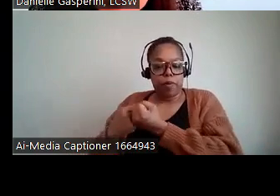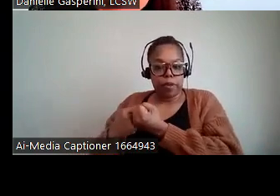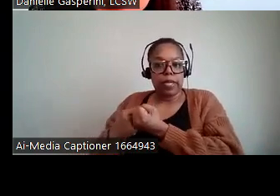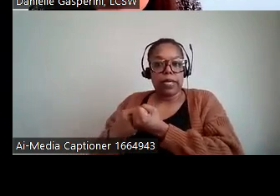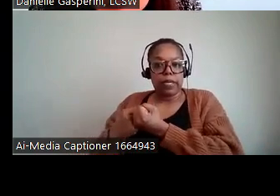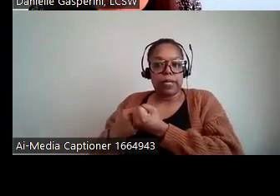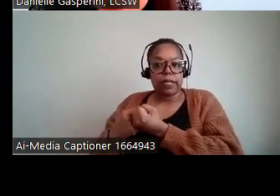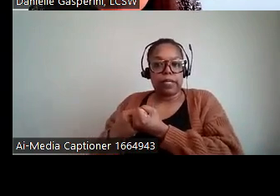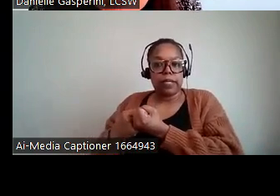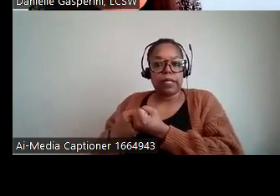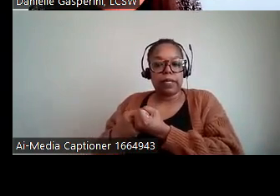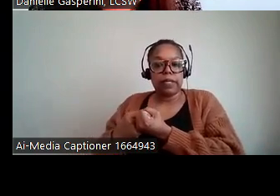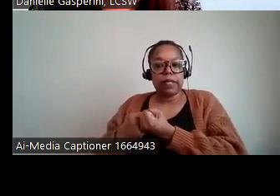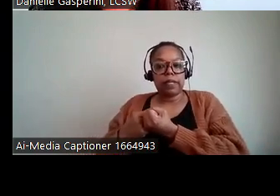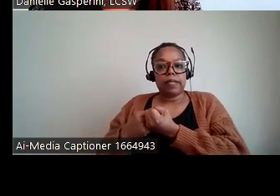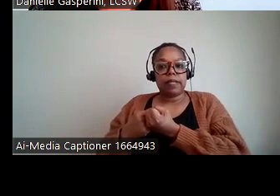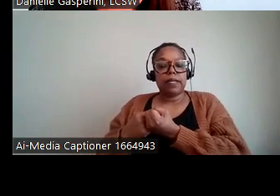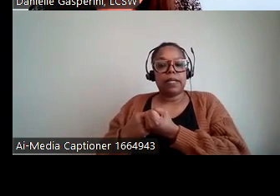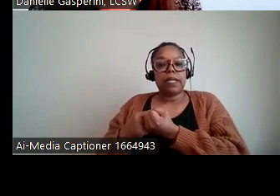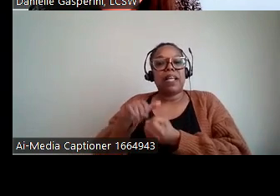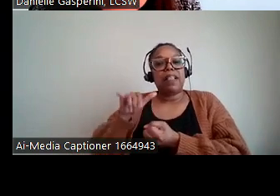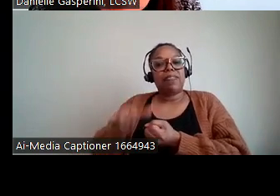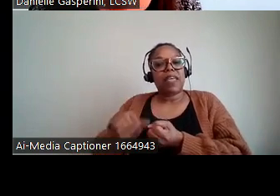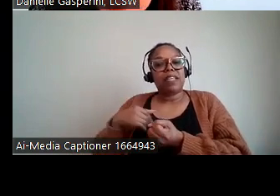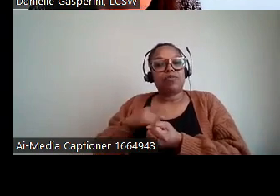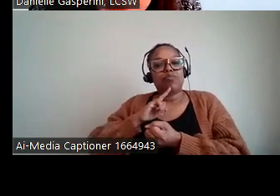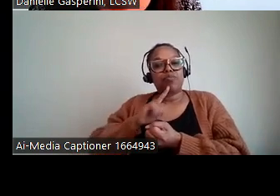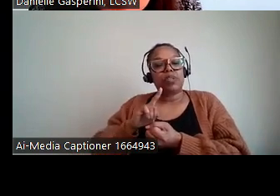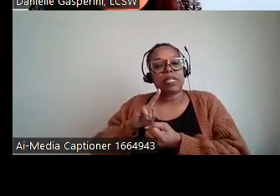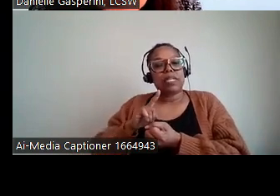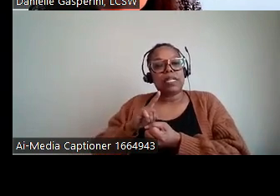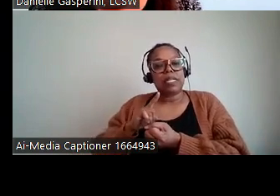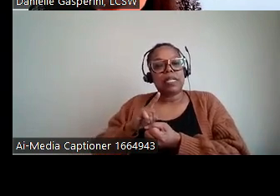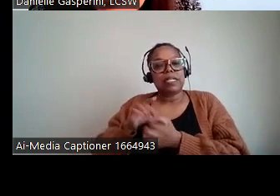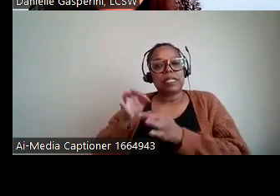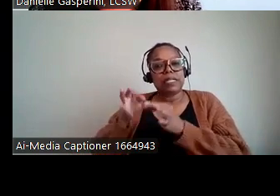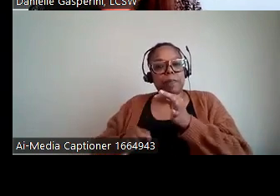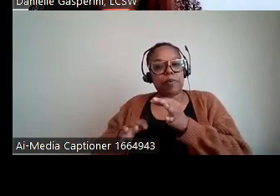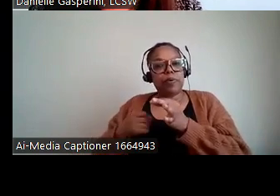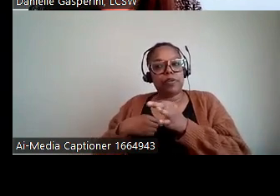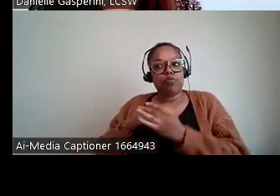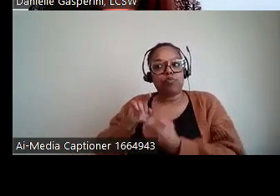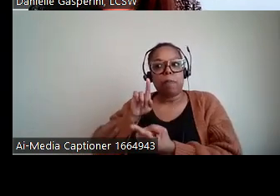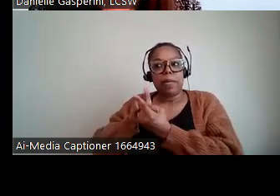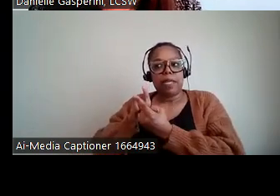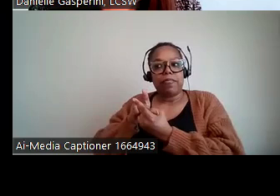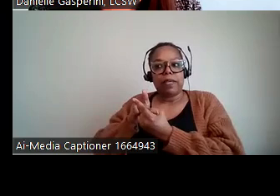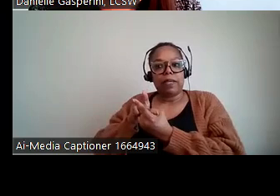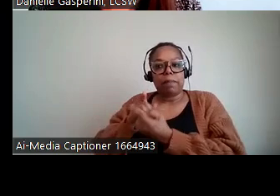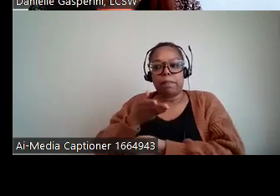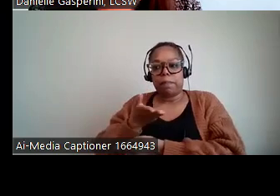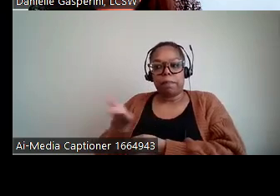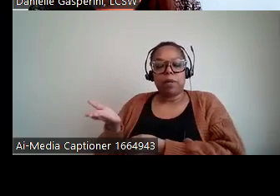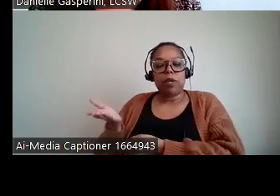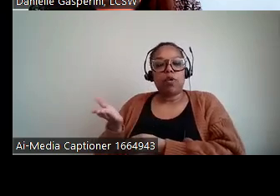is really simply by meeting them literally and figuratively where they are, and going to meet